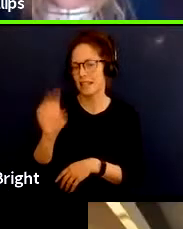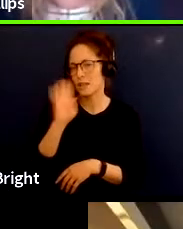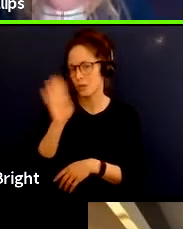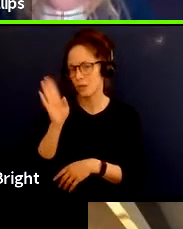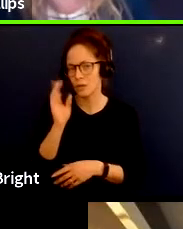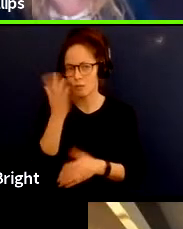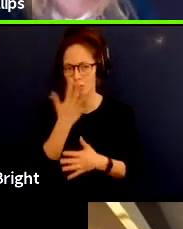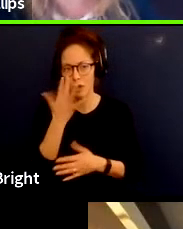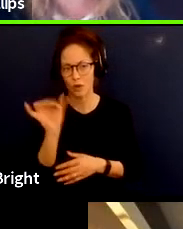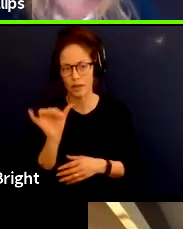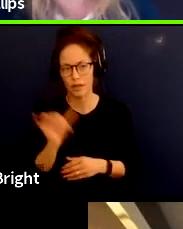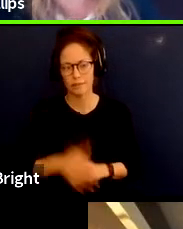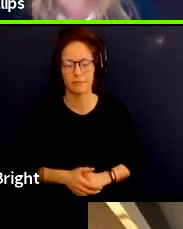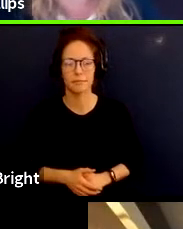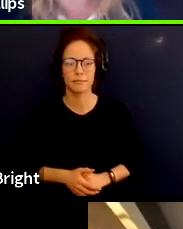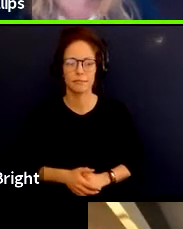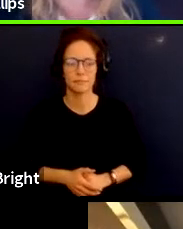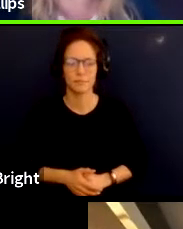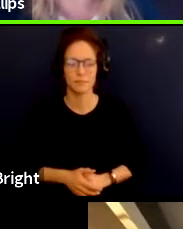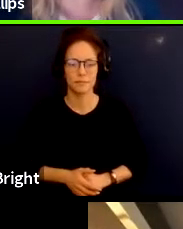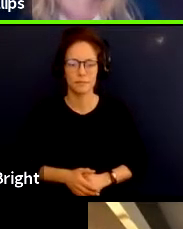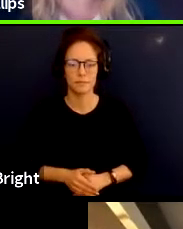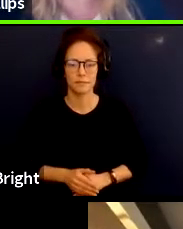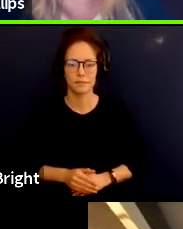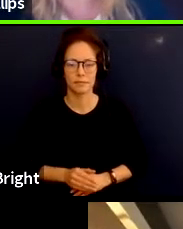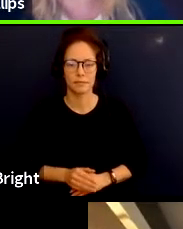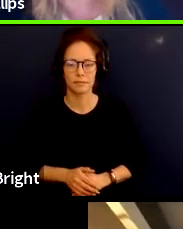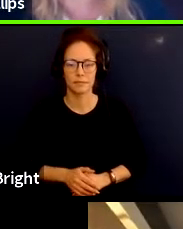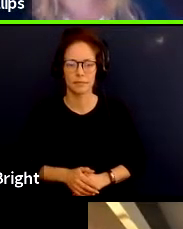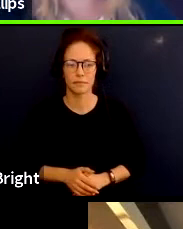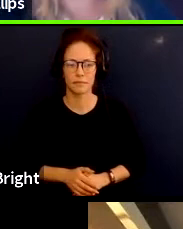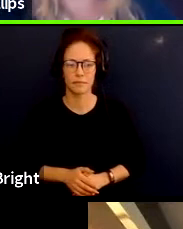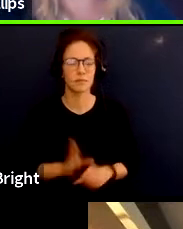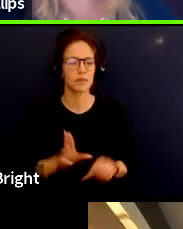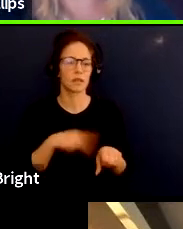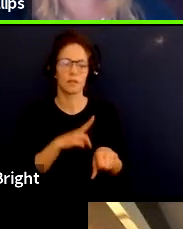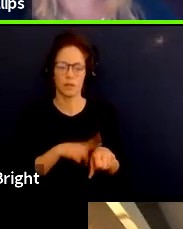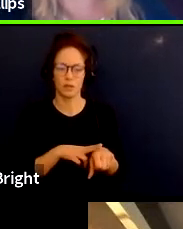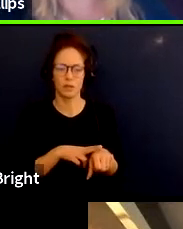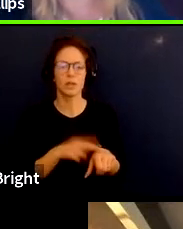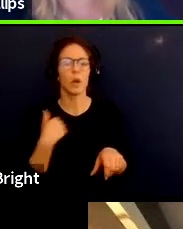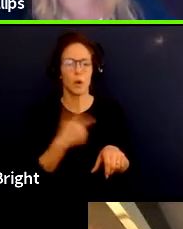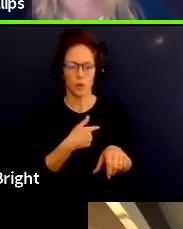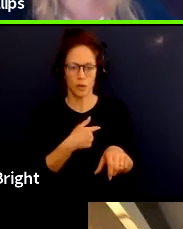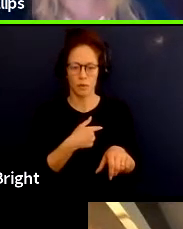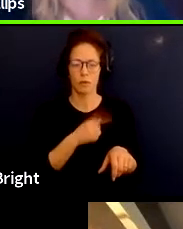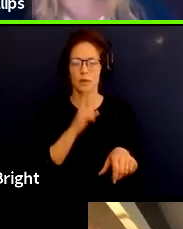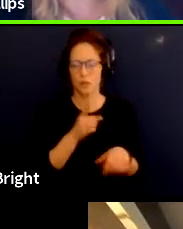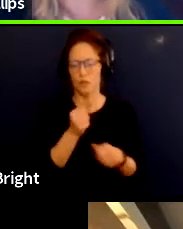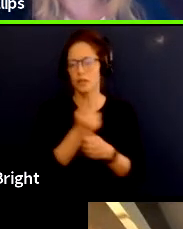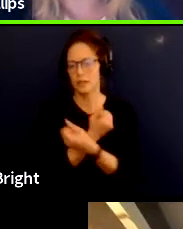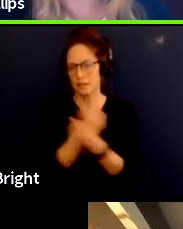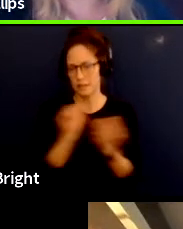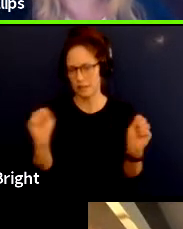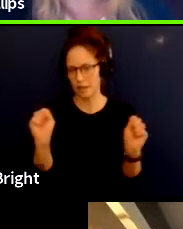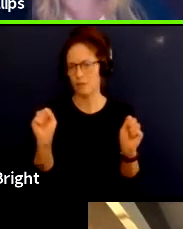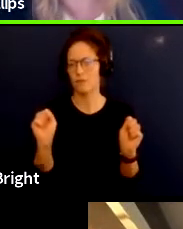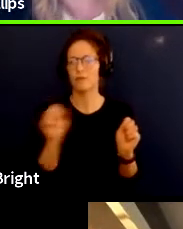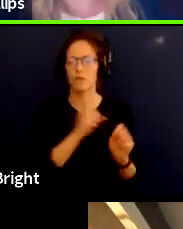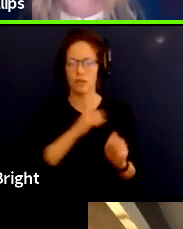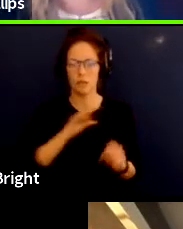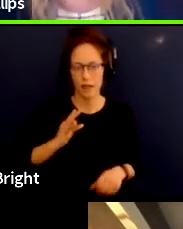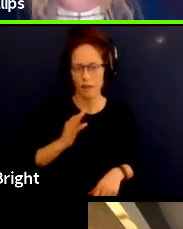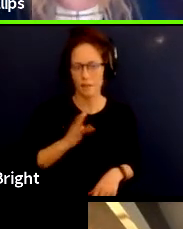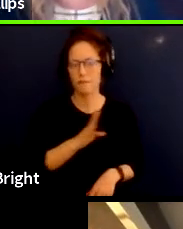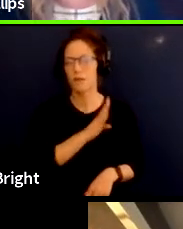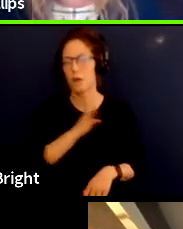And you know, we'll make it absolutely goes without saying that we will make sure that it's safe for staff and board